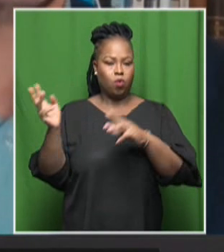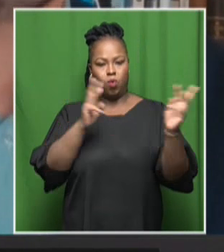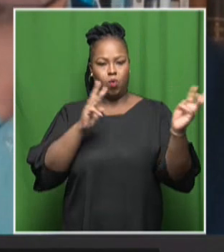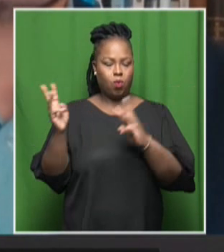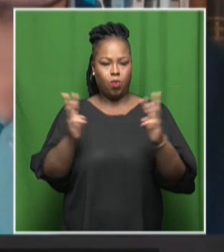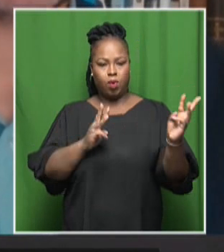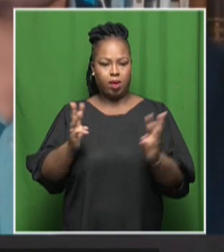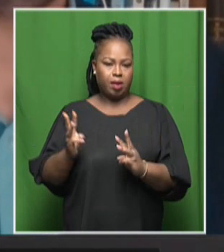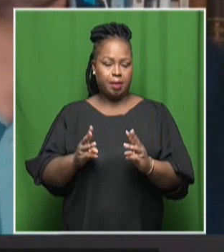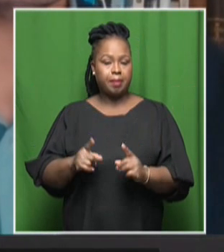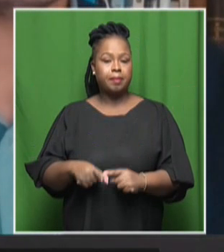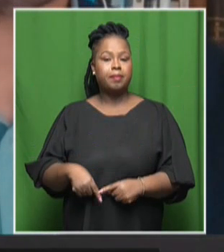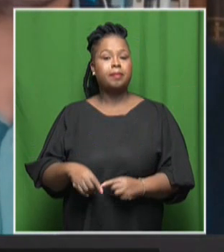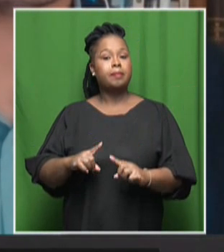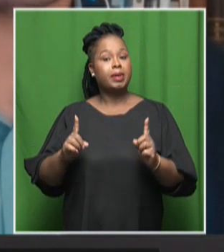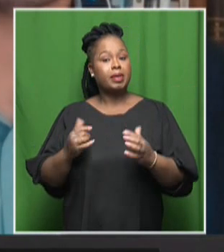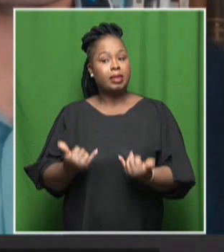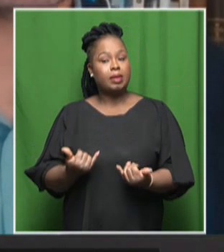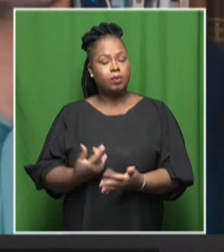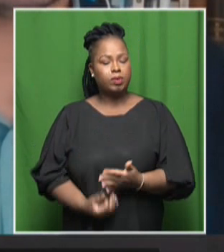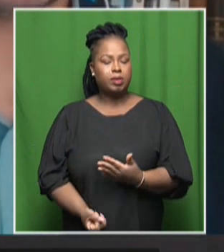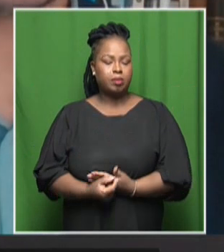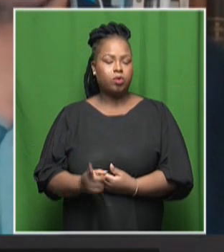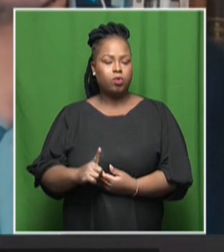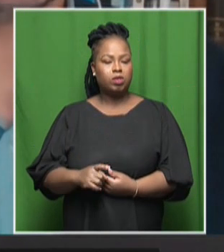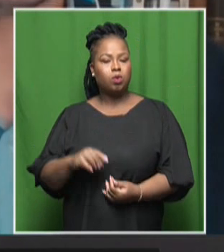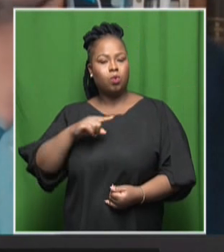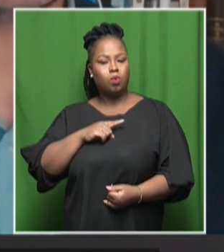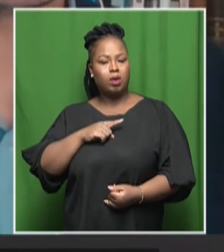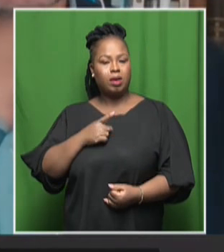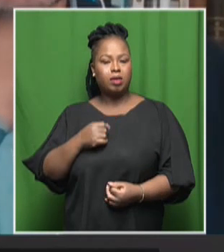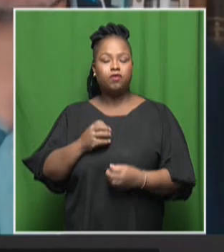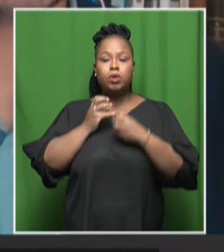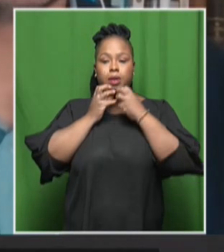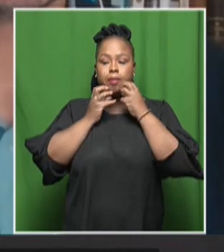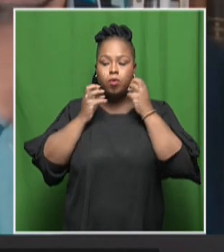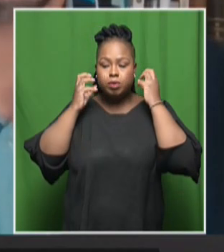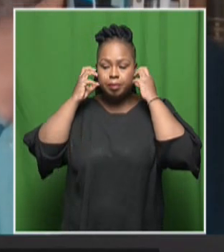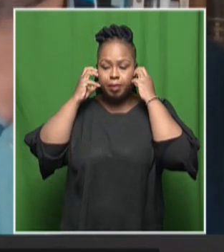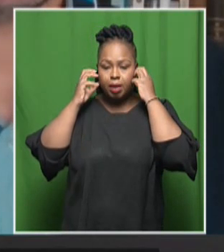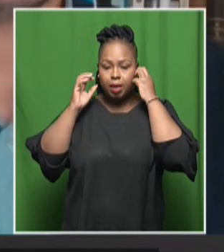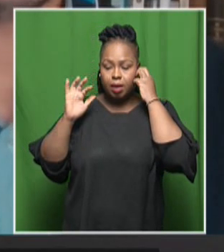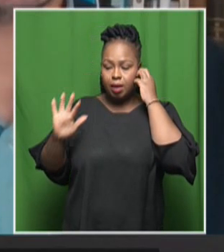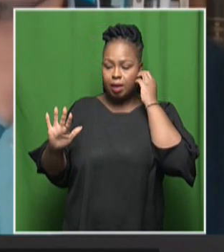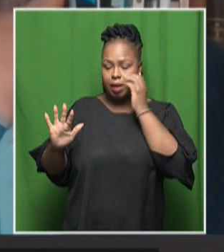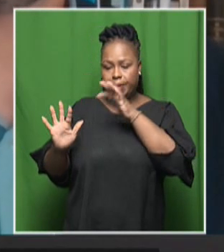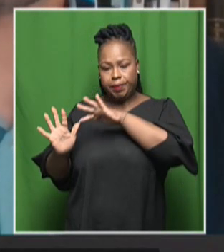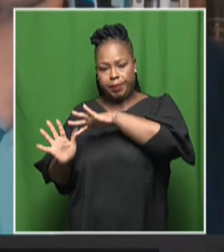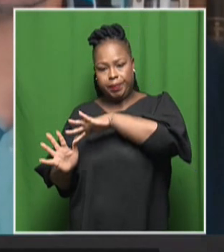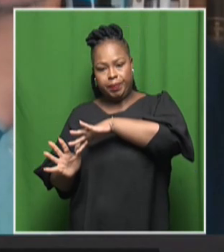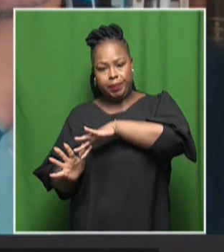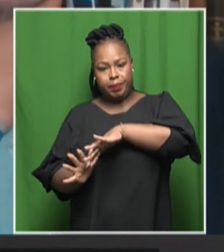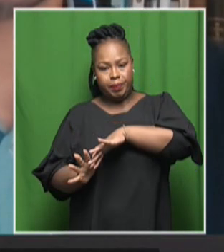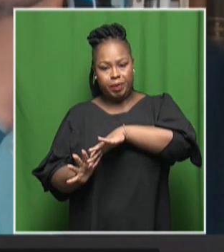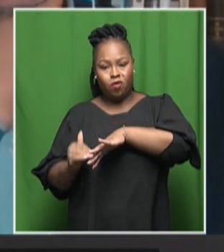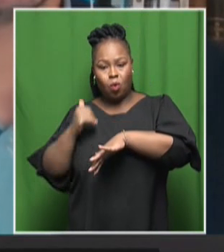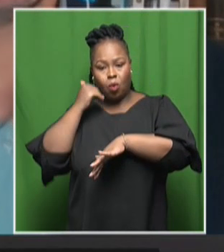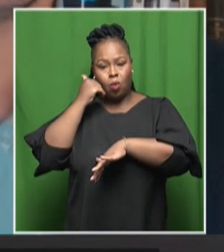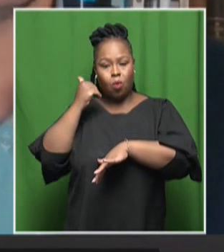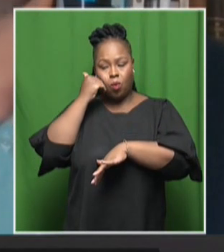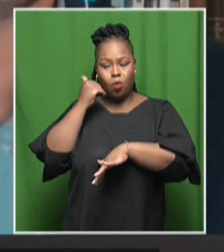system. But what has happened here is this tropical low formed over the Mozambique Channel. It gathered a lot of